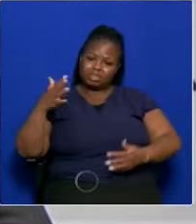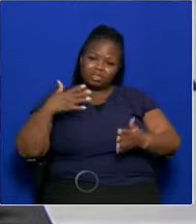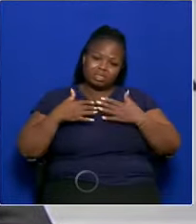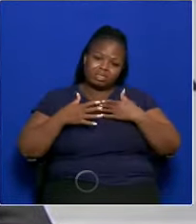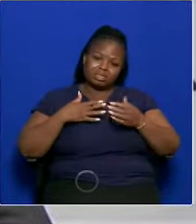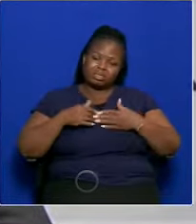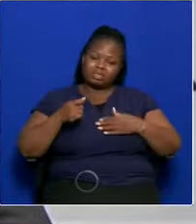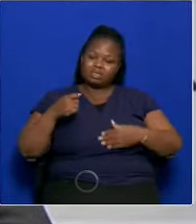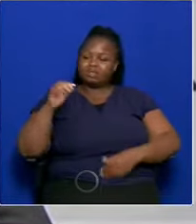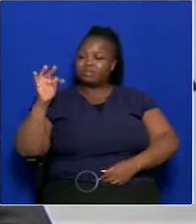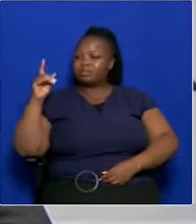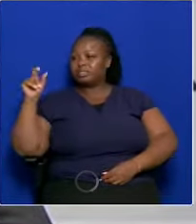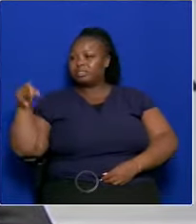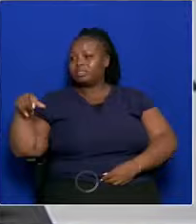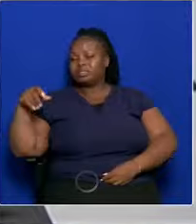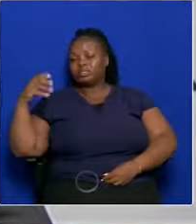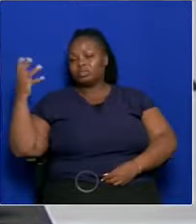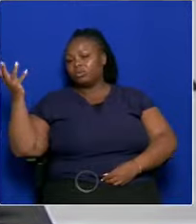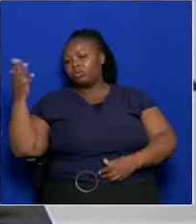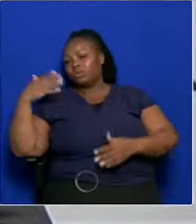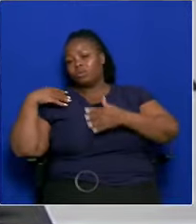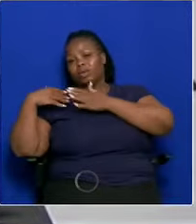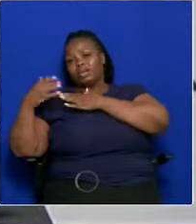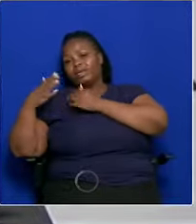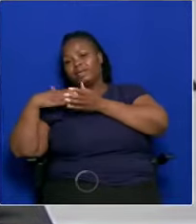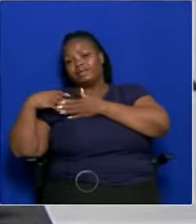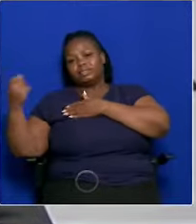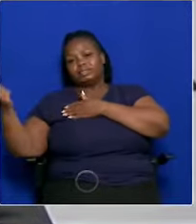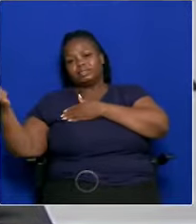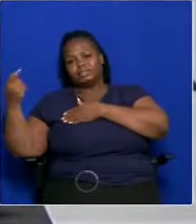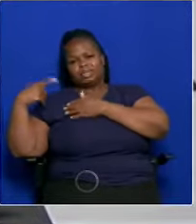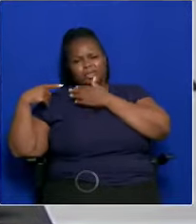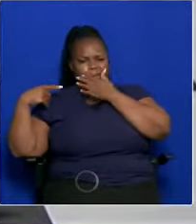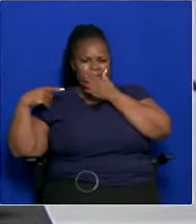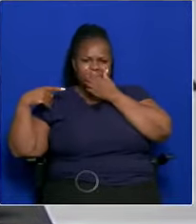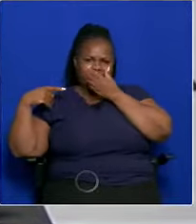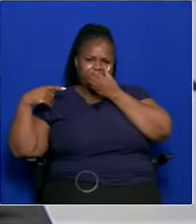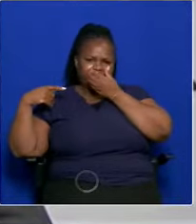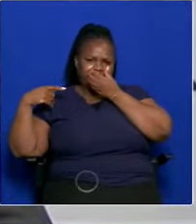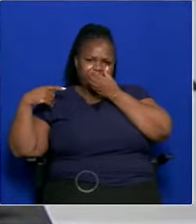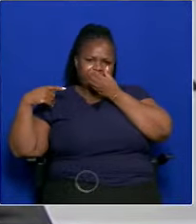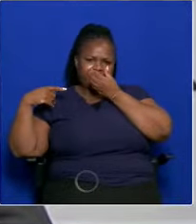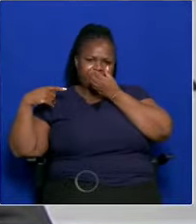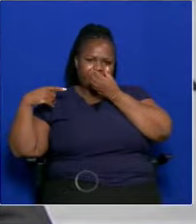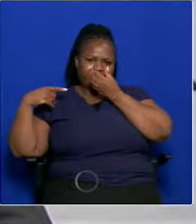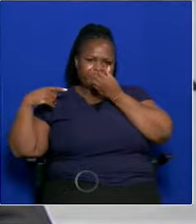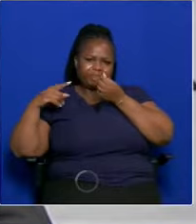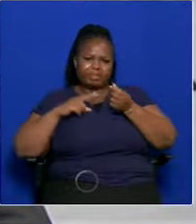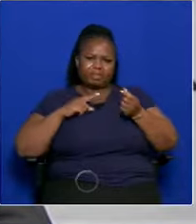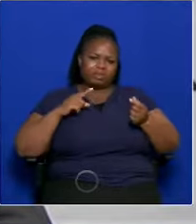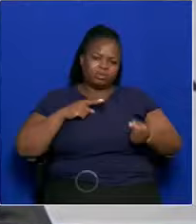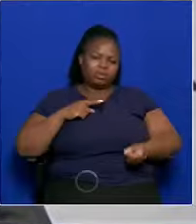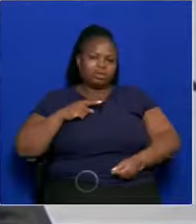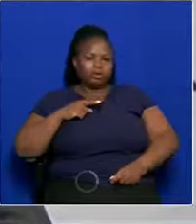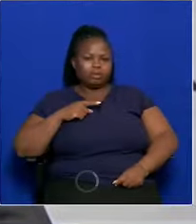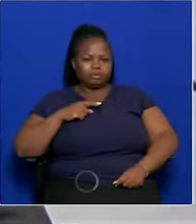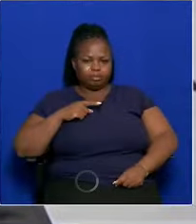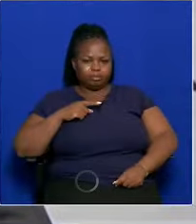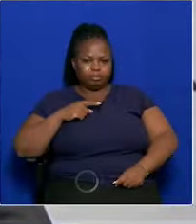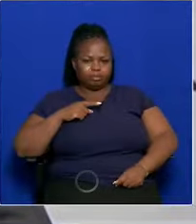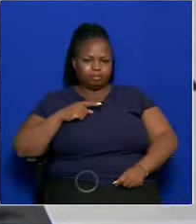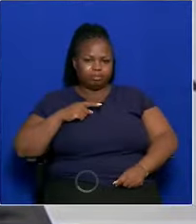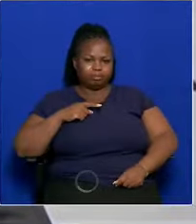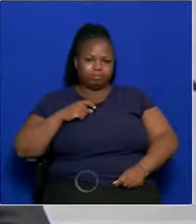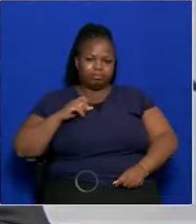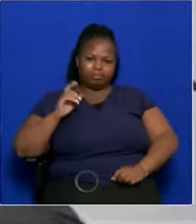or whatever is sending. So, and that is why I was sending even the answers himself, because if